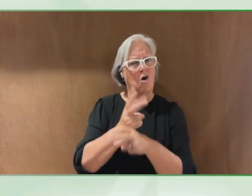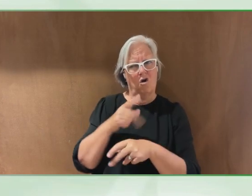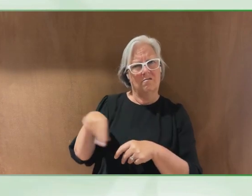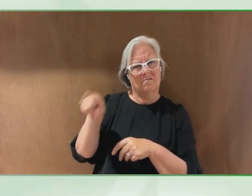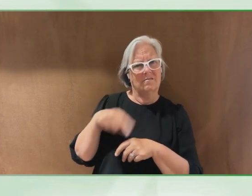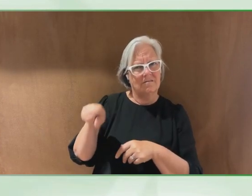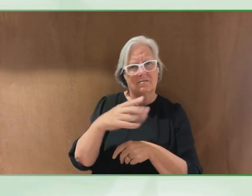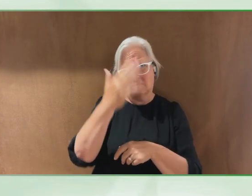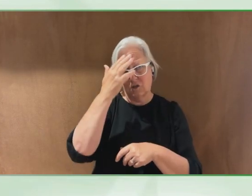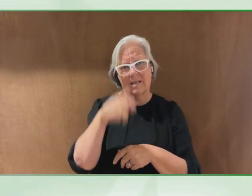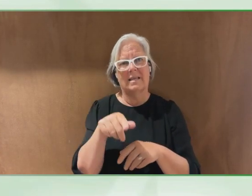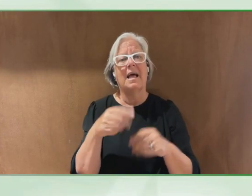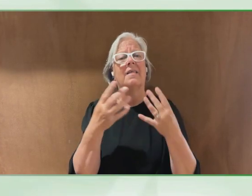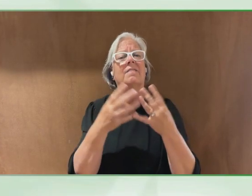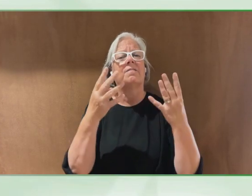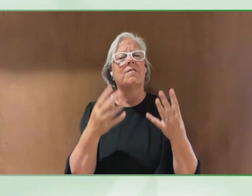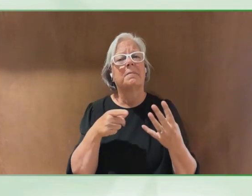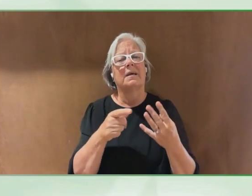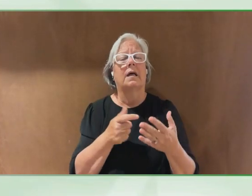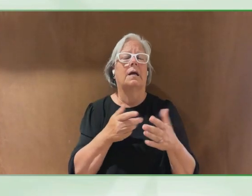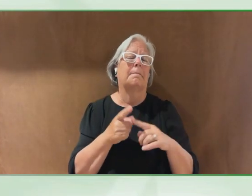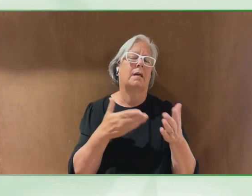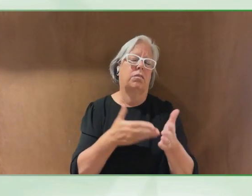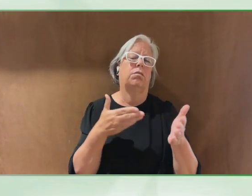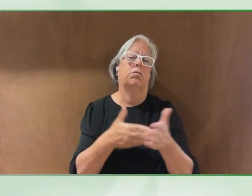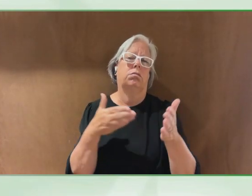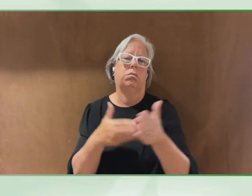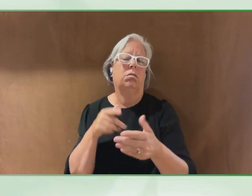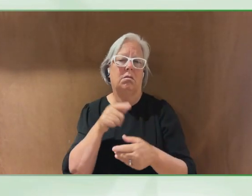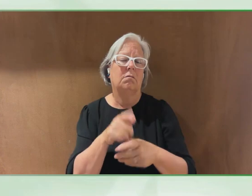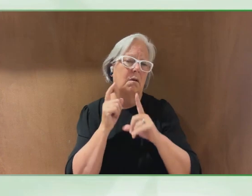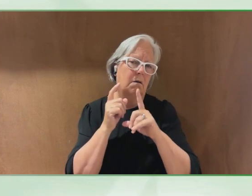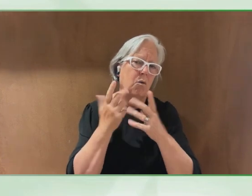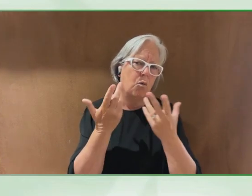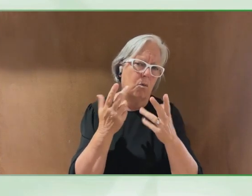current education system. But now, with current